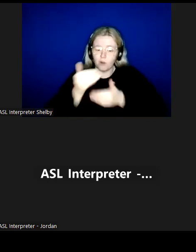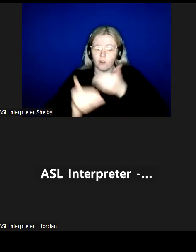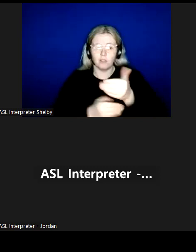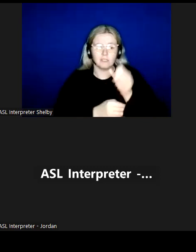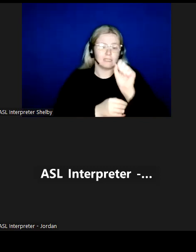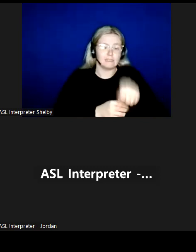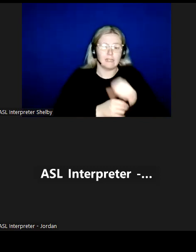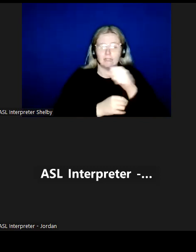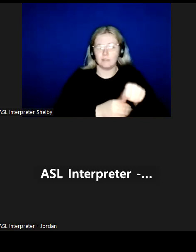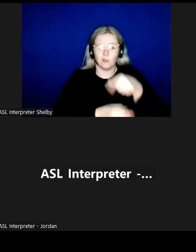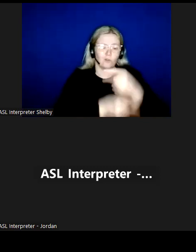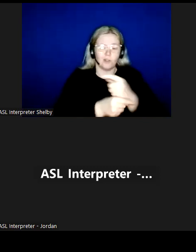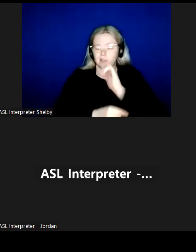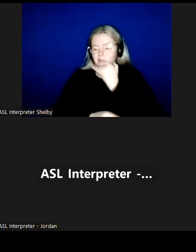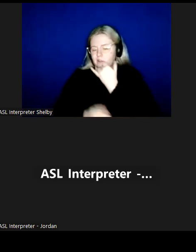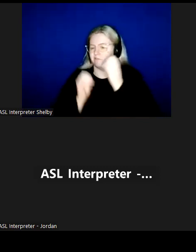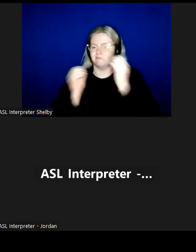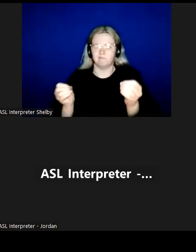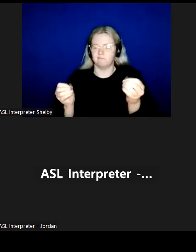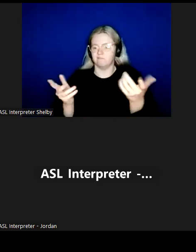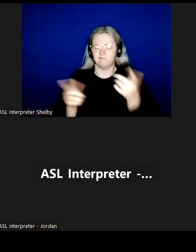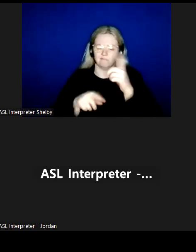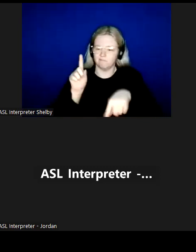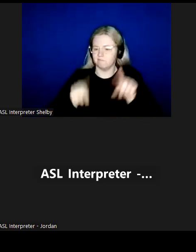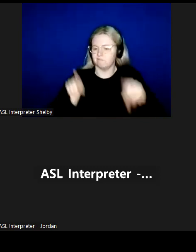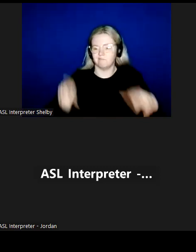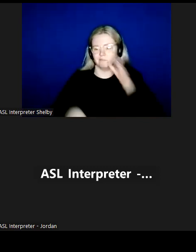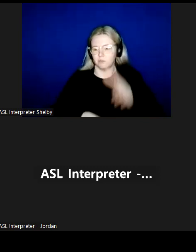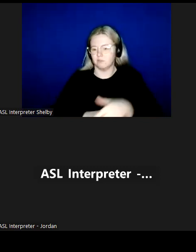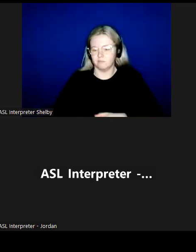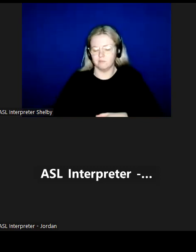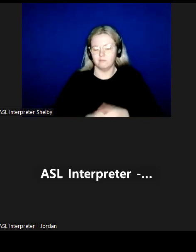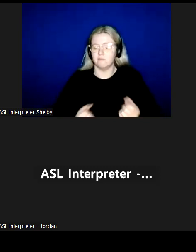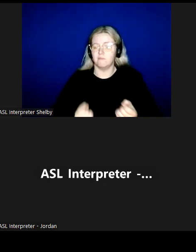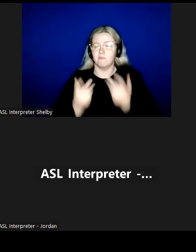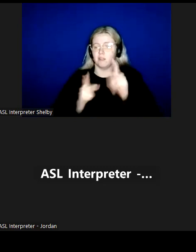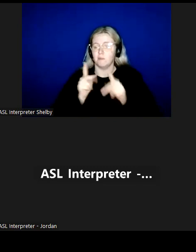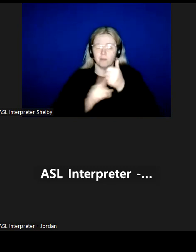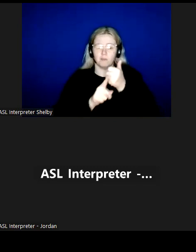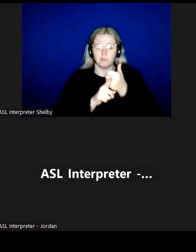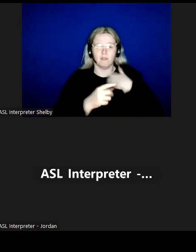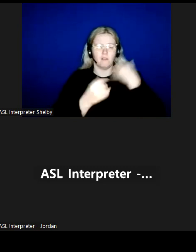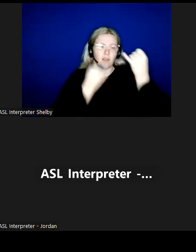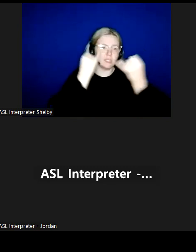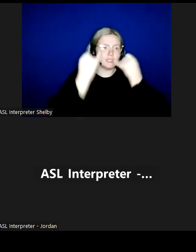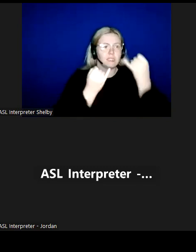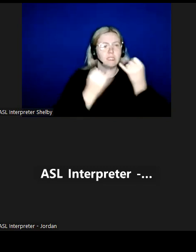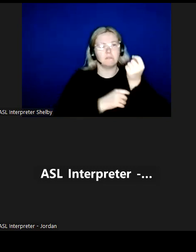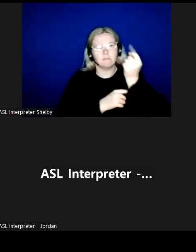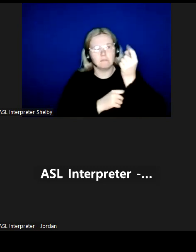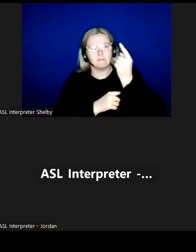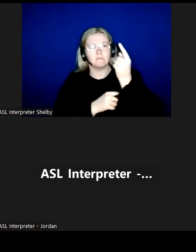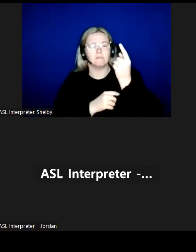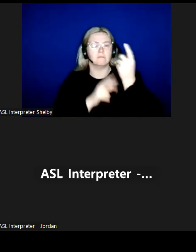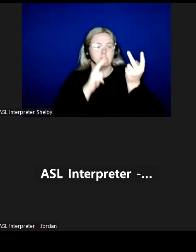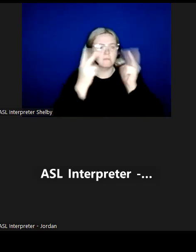right way to grieve. A lot of people have ideas and misconceptions about how grief should